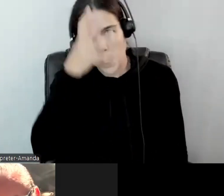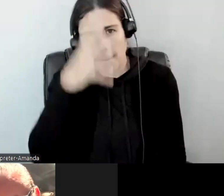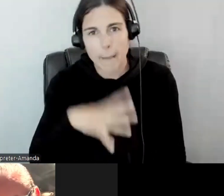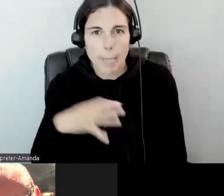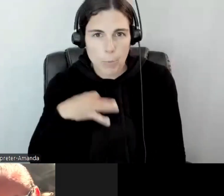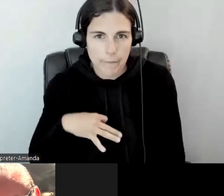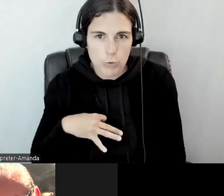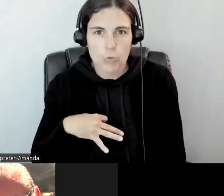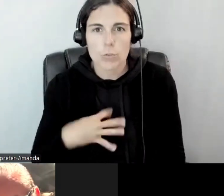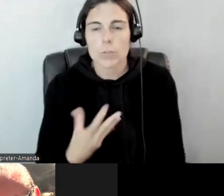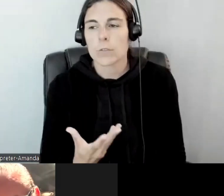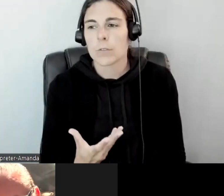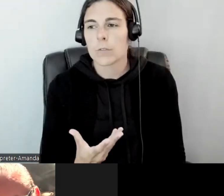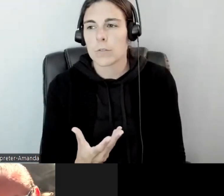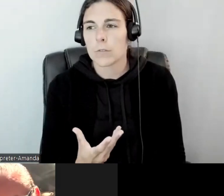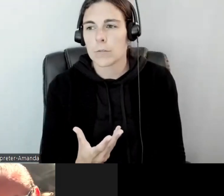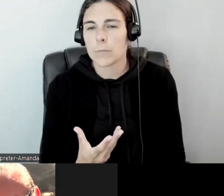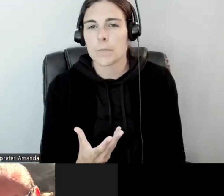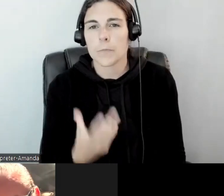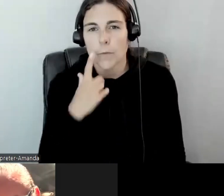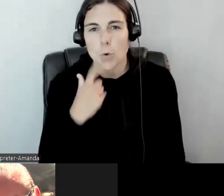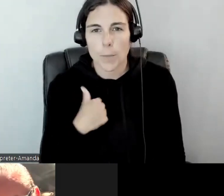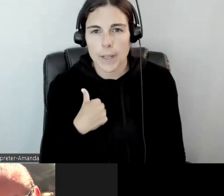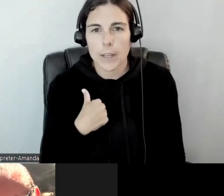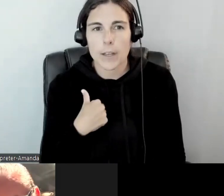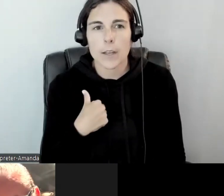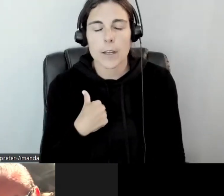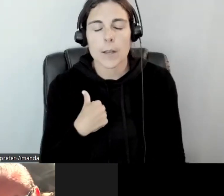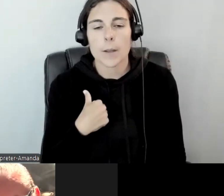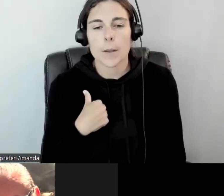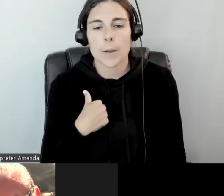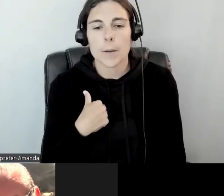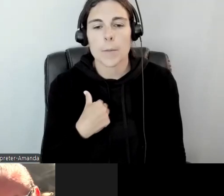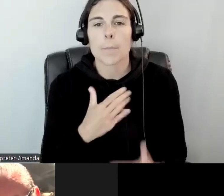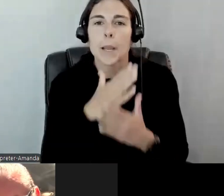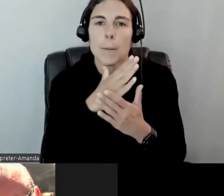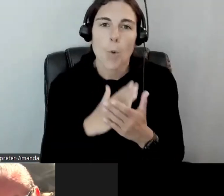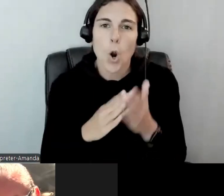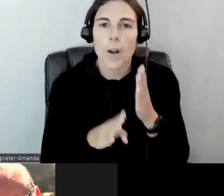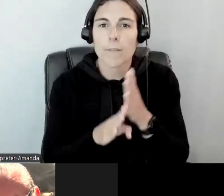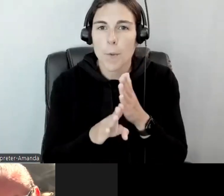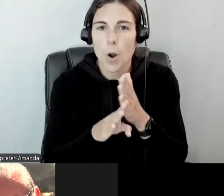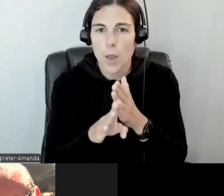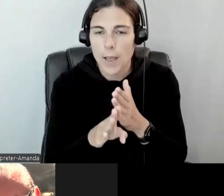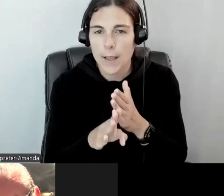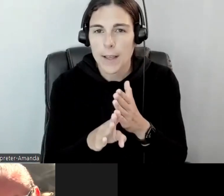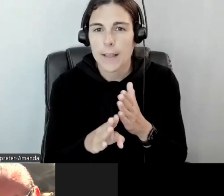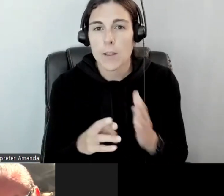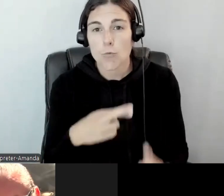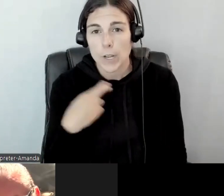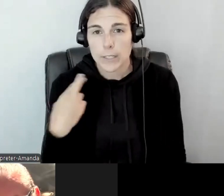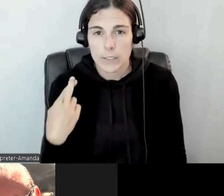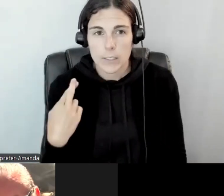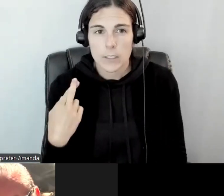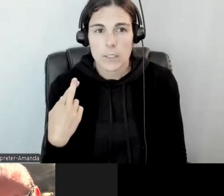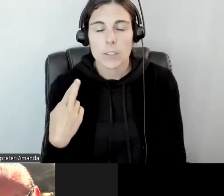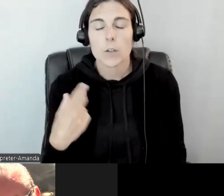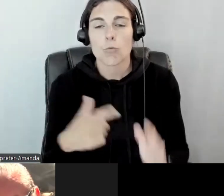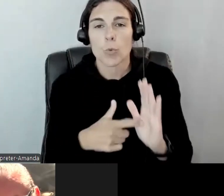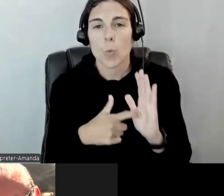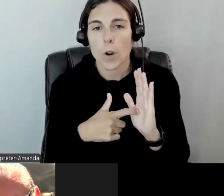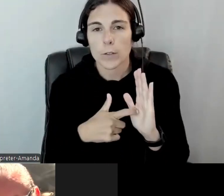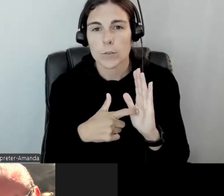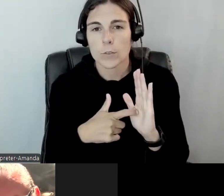privilege. To me, being part of a minority that has at times been at risk